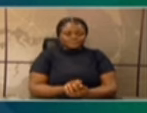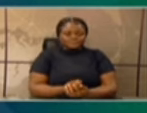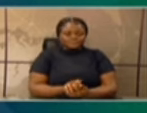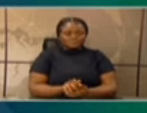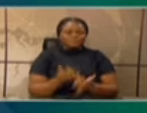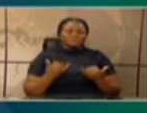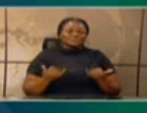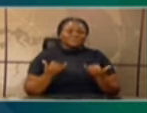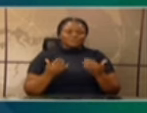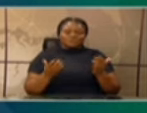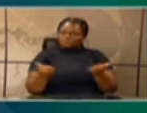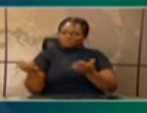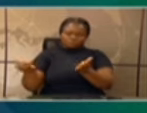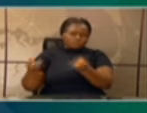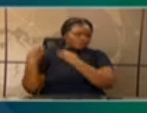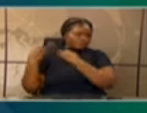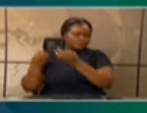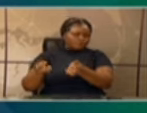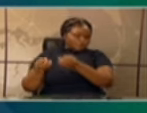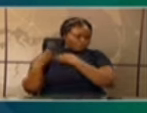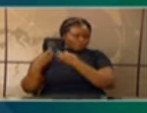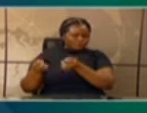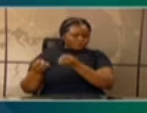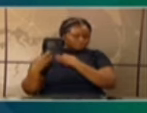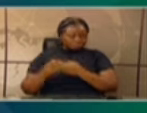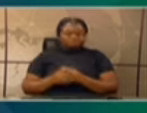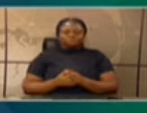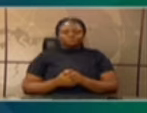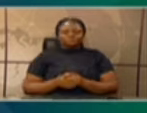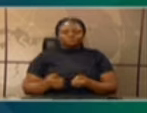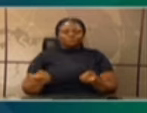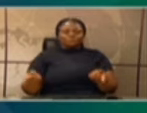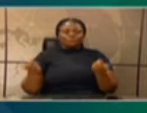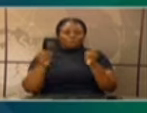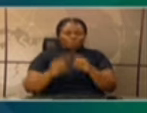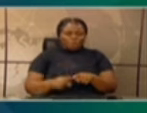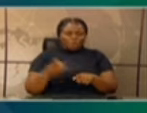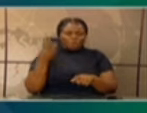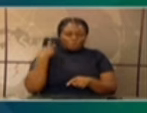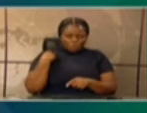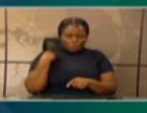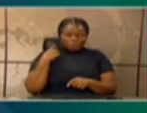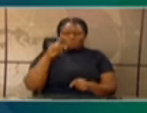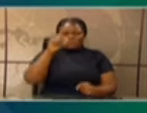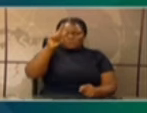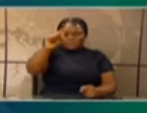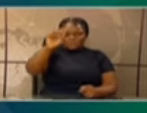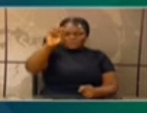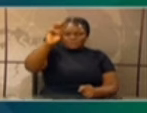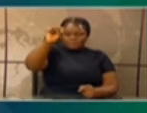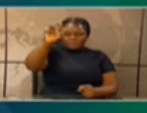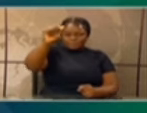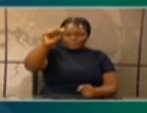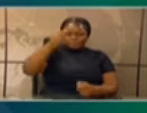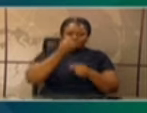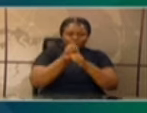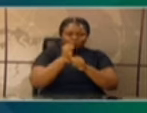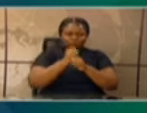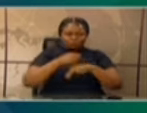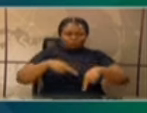Now, Yanufiso, when was the Tema motorway constructed? No, Feno Toho.